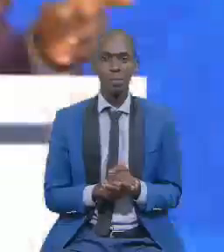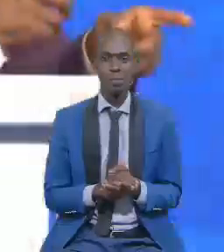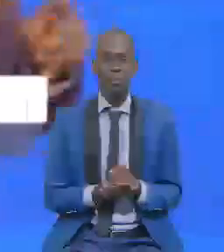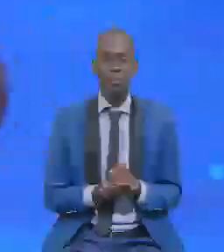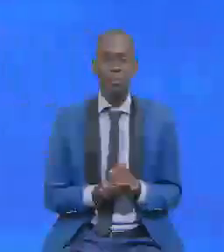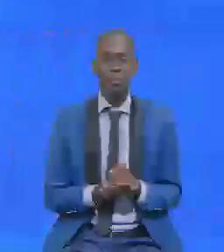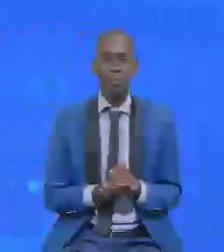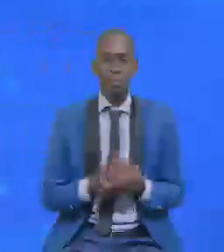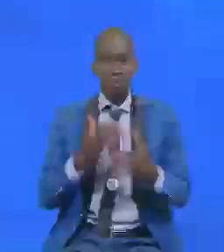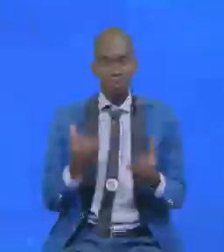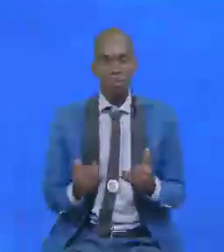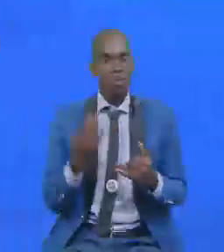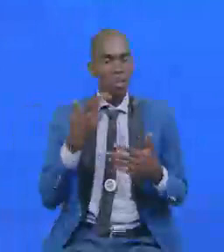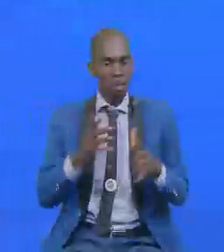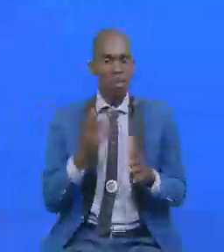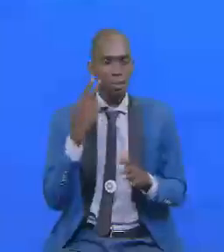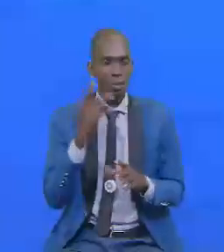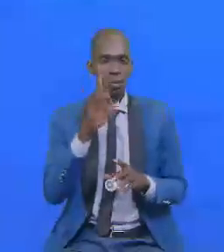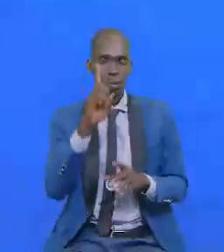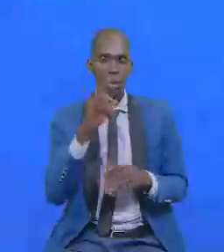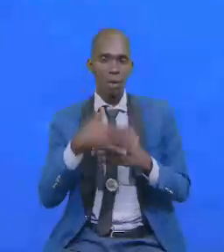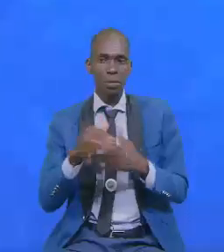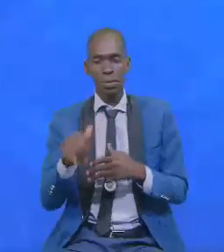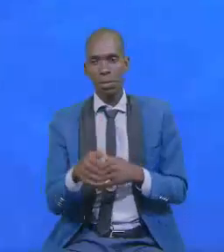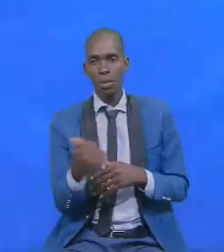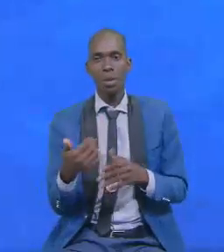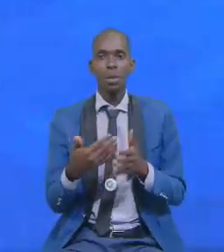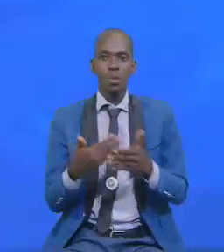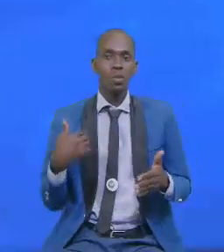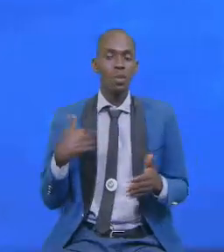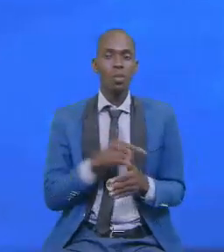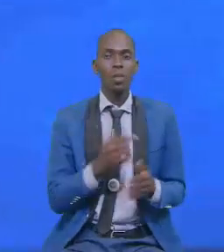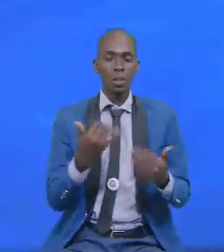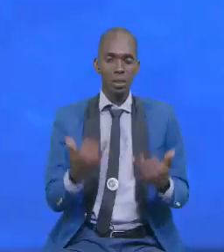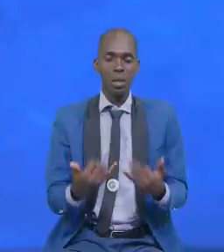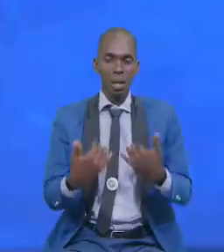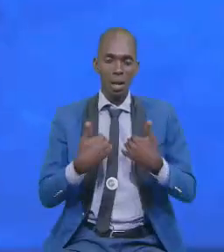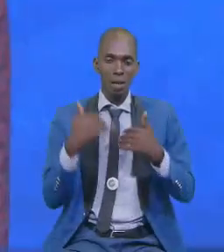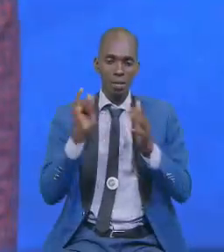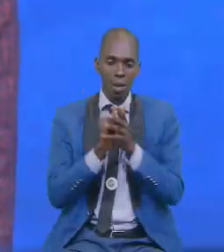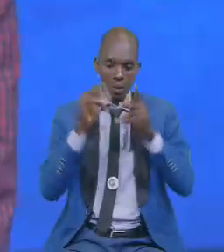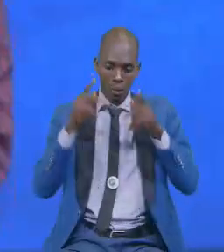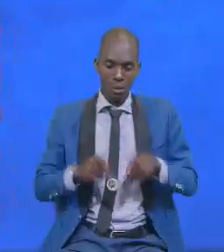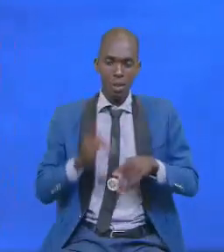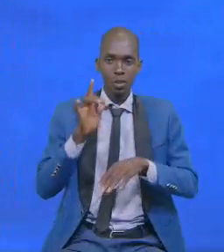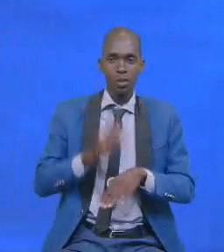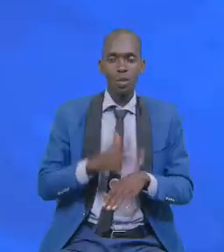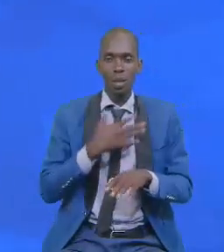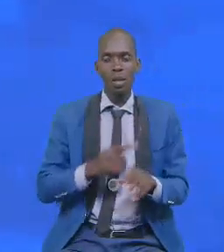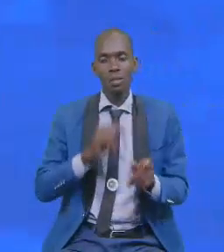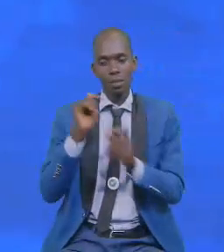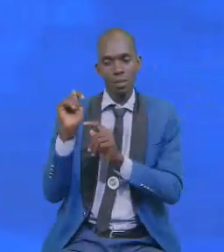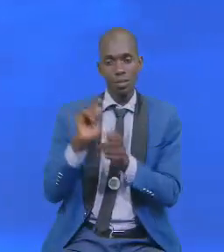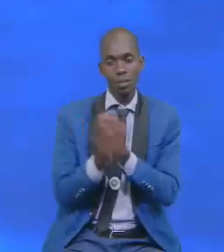Let's look at them one by one before we have that personal touch and transformation from God.